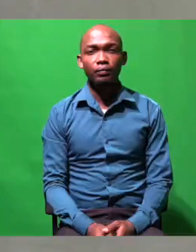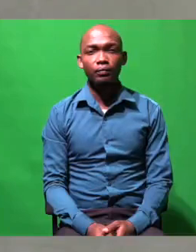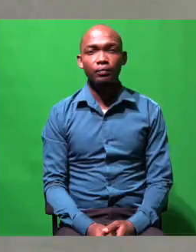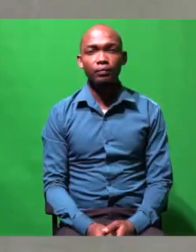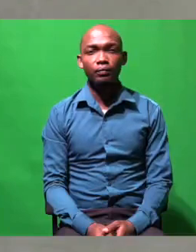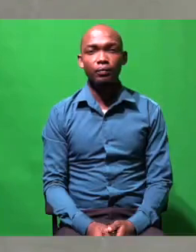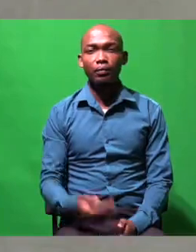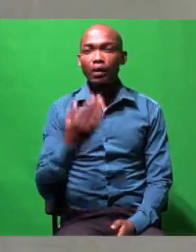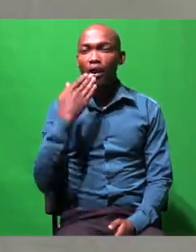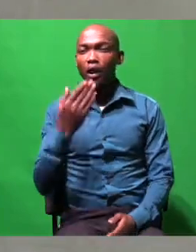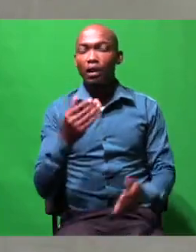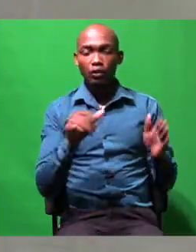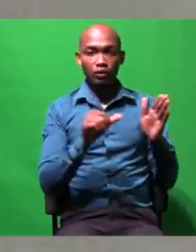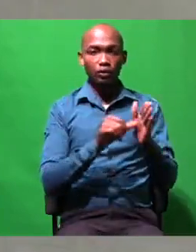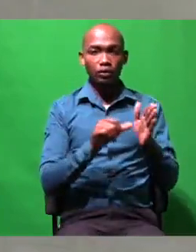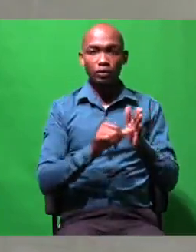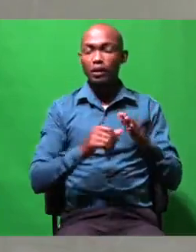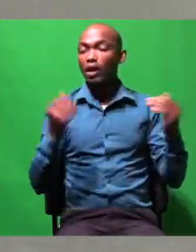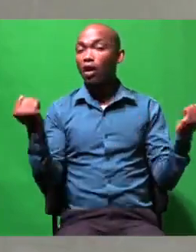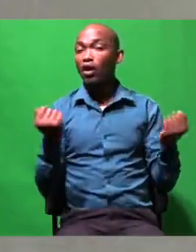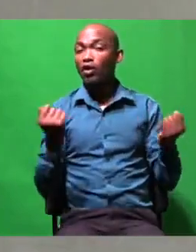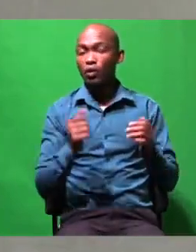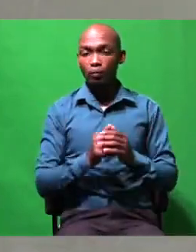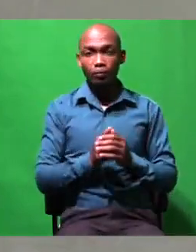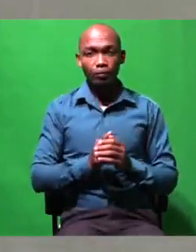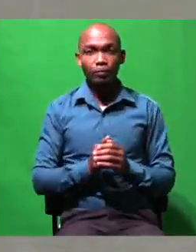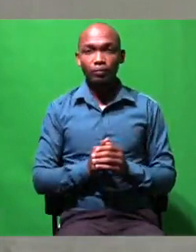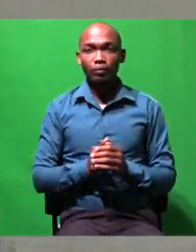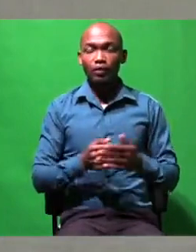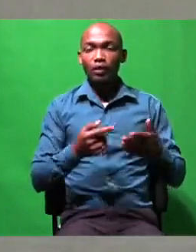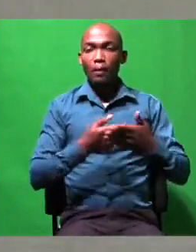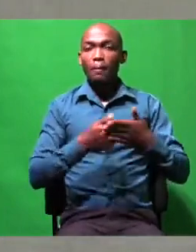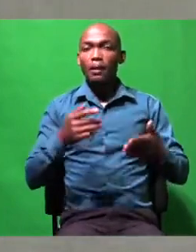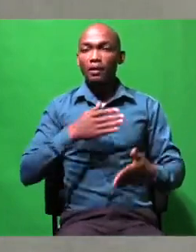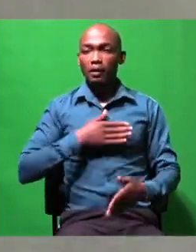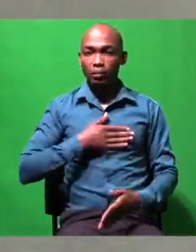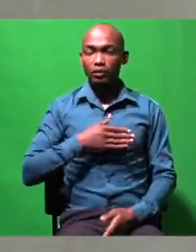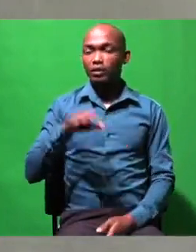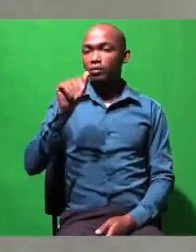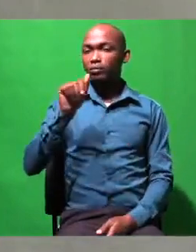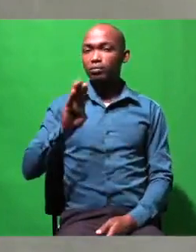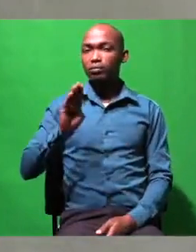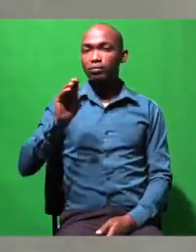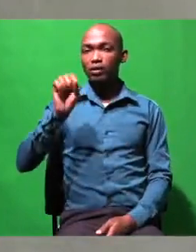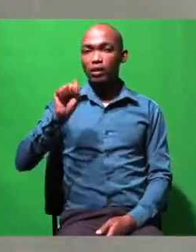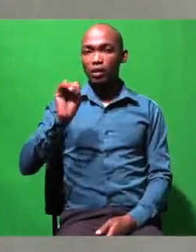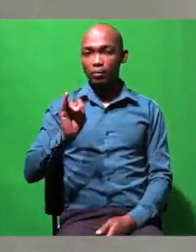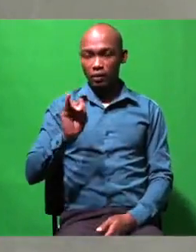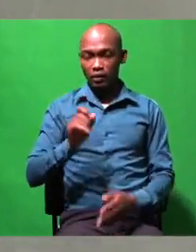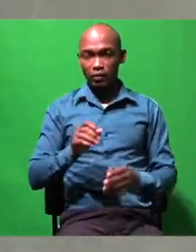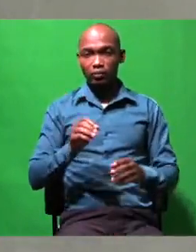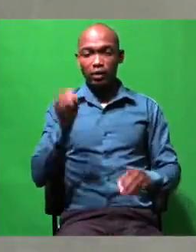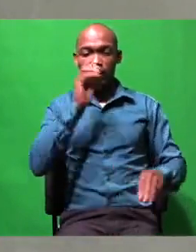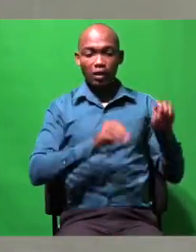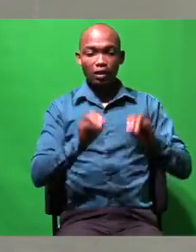Hello students, how are you? My name is Abbas Mdungi Mohammed,